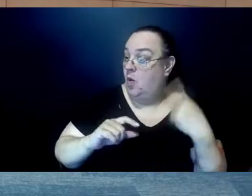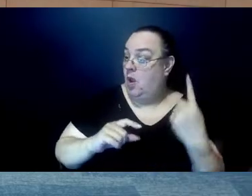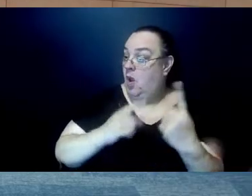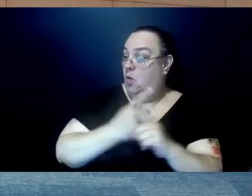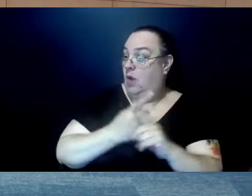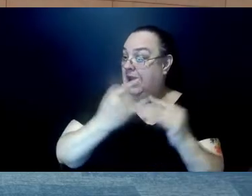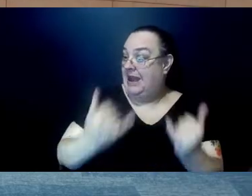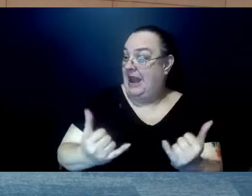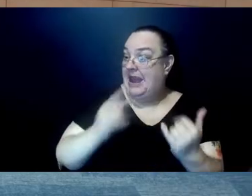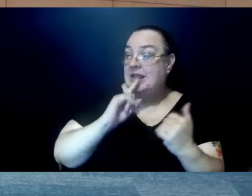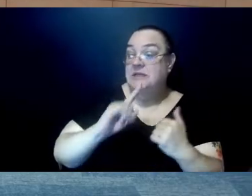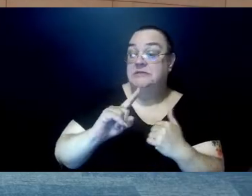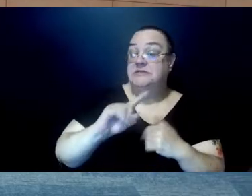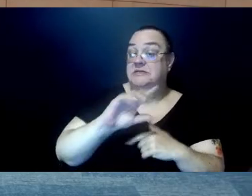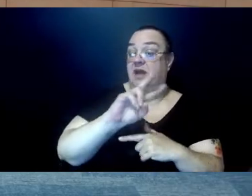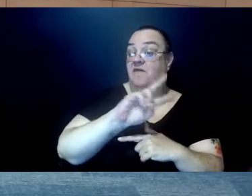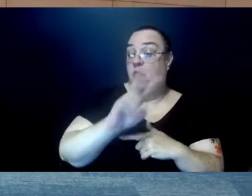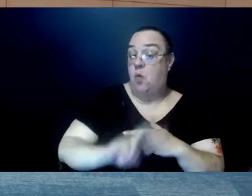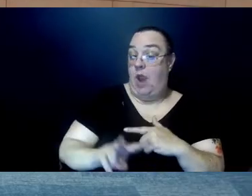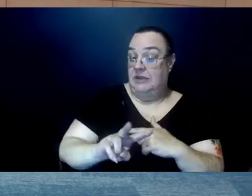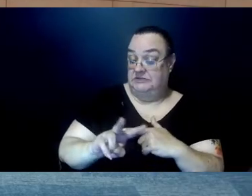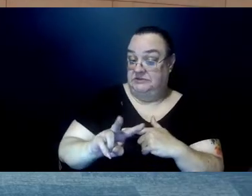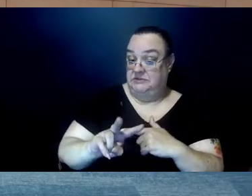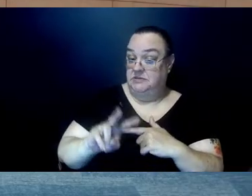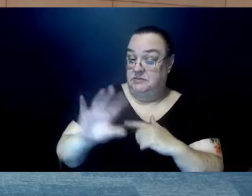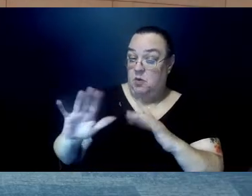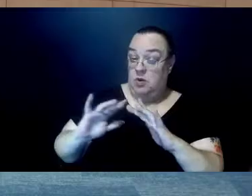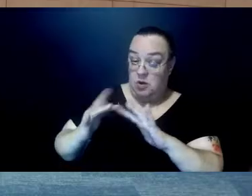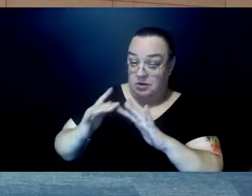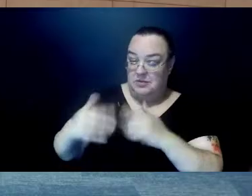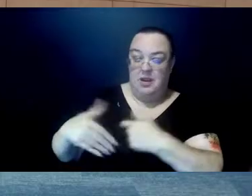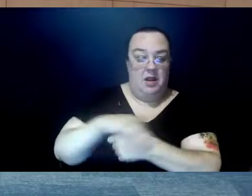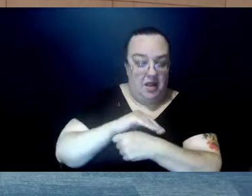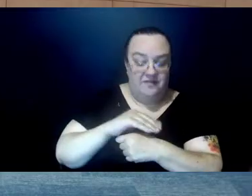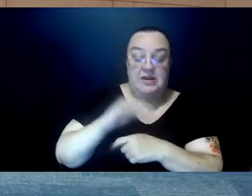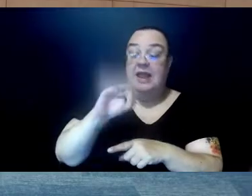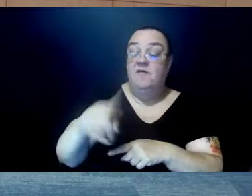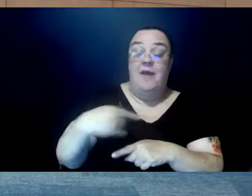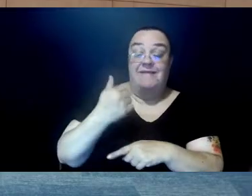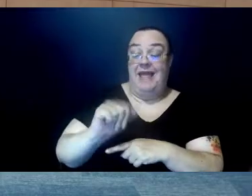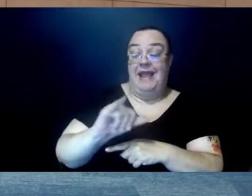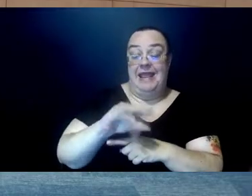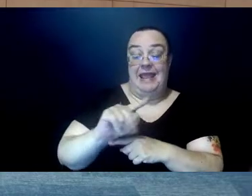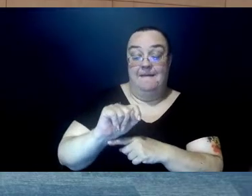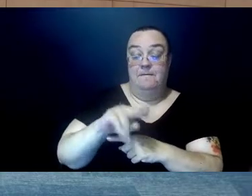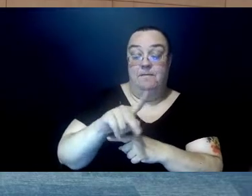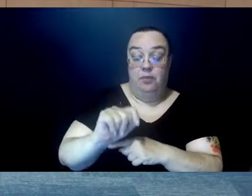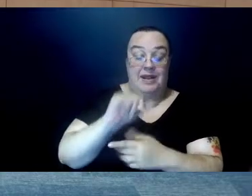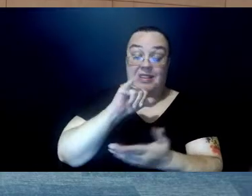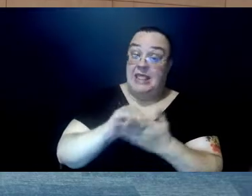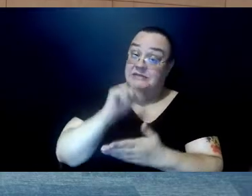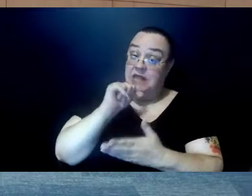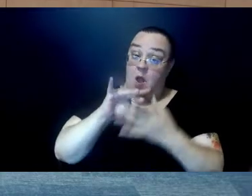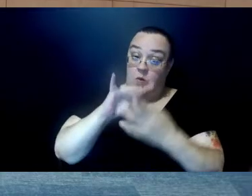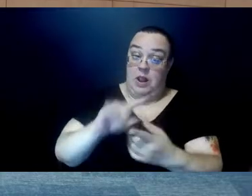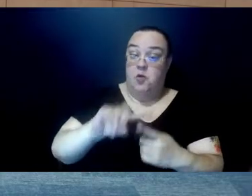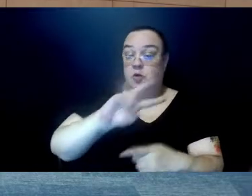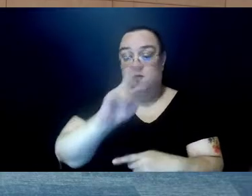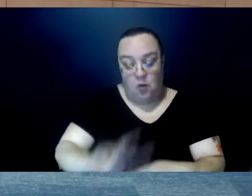is Verizon coverage, so if you have input unrelated to Verizon coverage, please feel free to come up to the